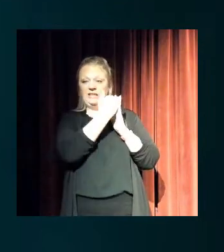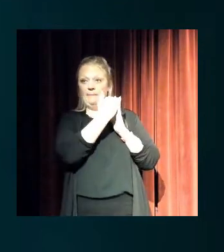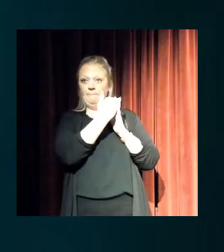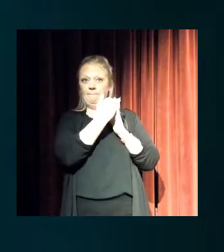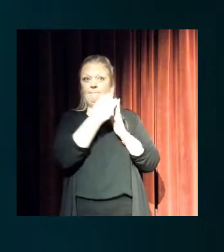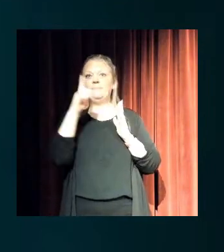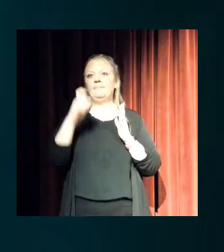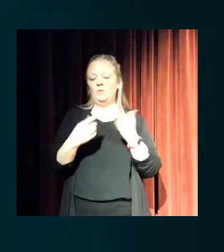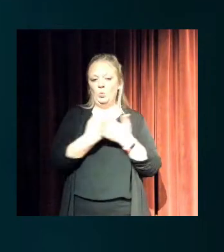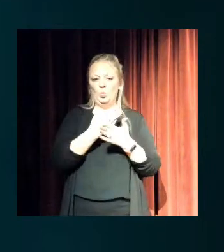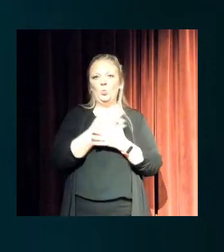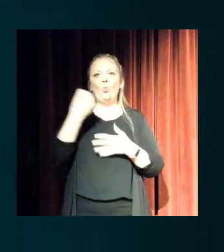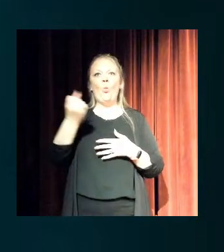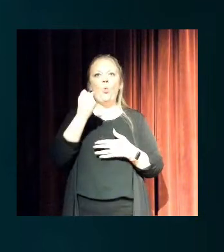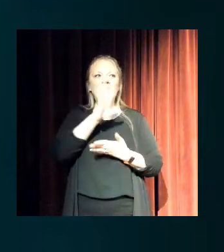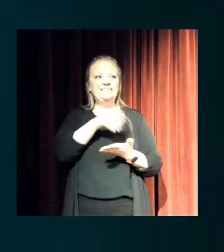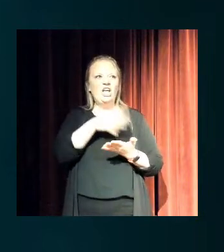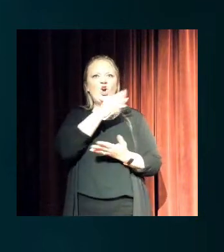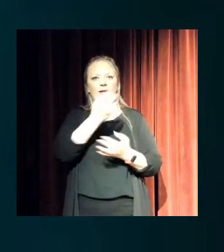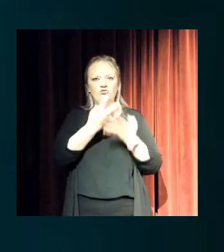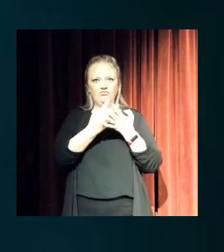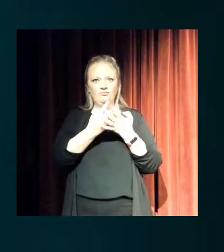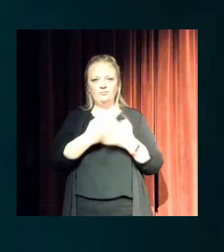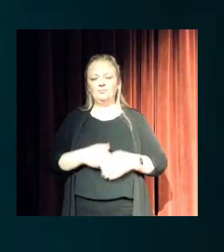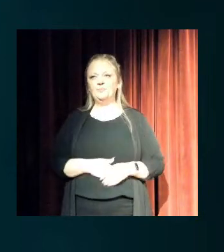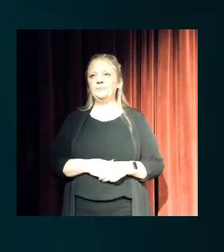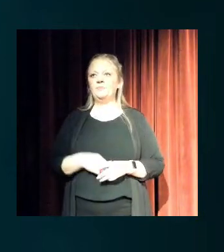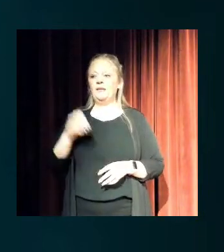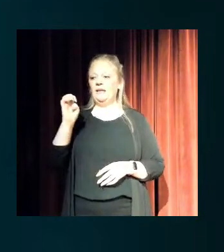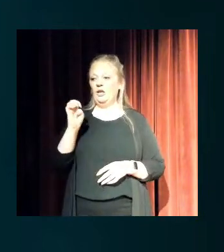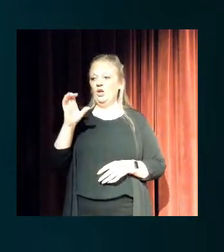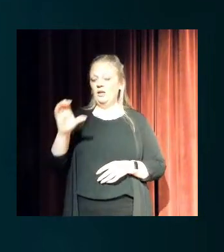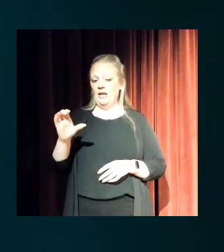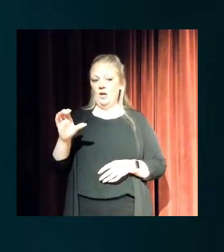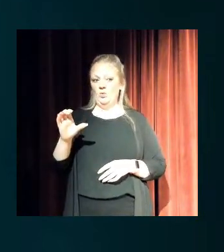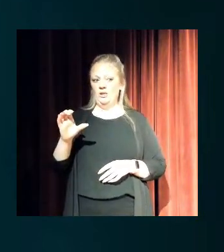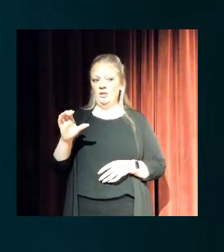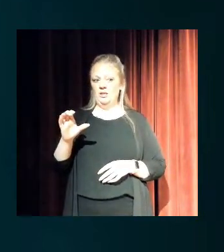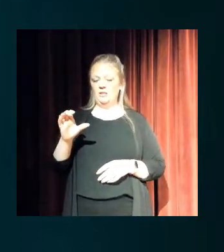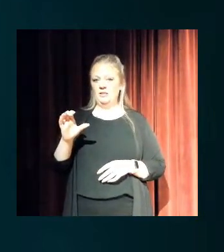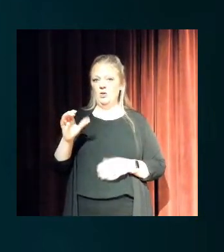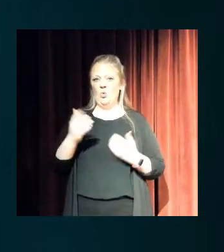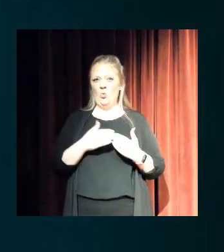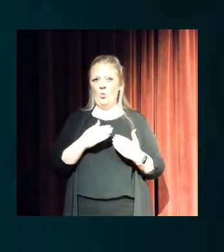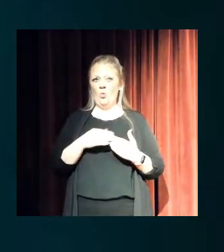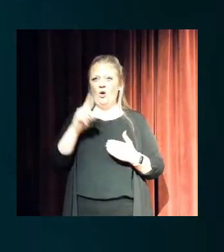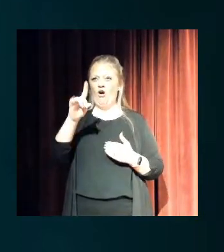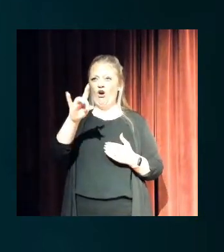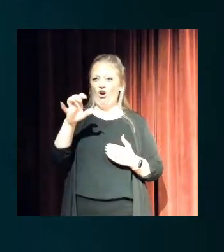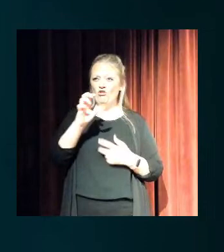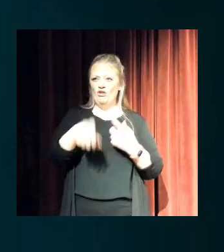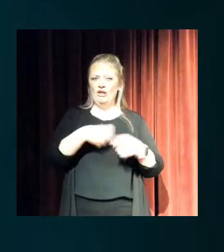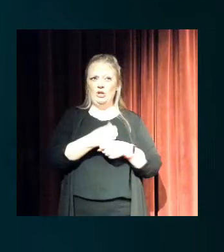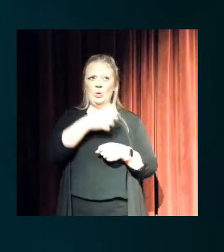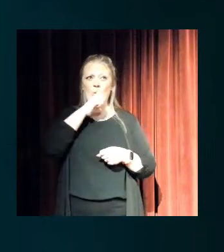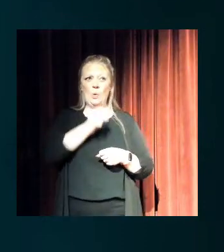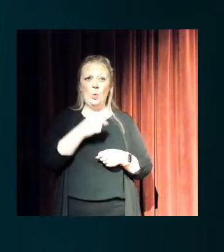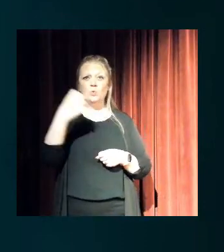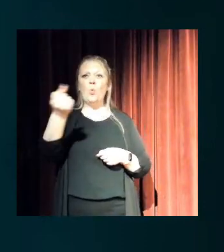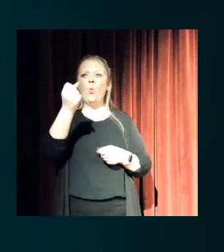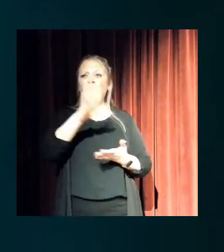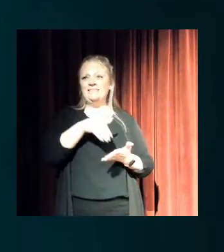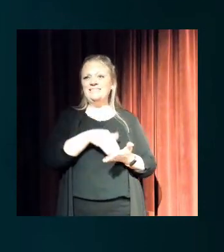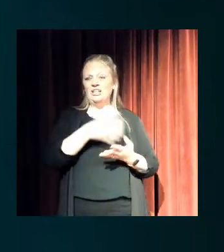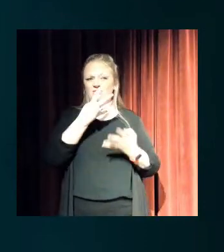need for a new holding center in jail. Erie County's nearly 100-year-old holding